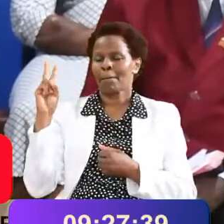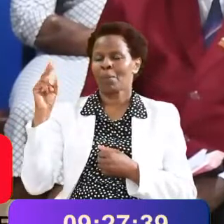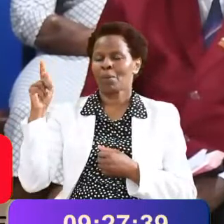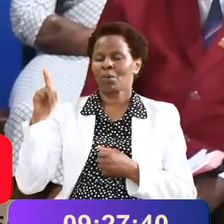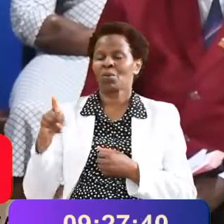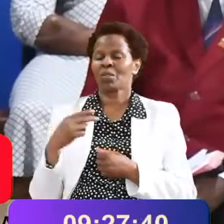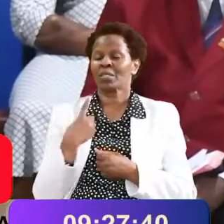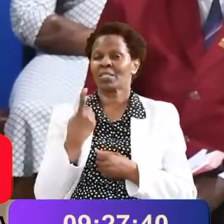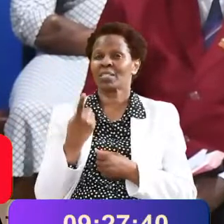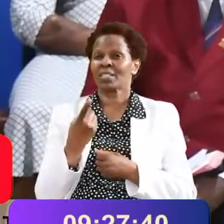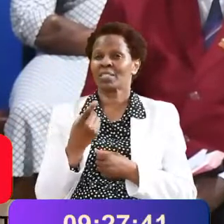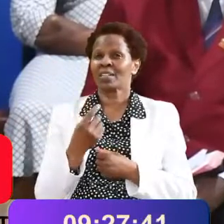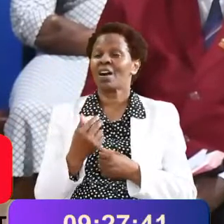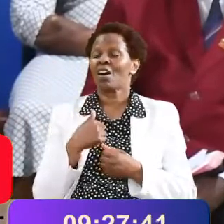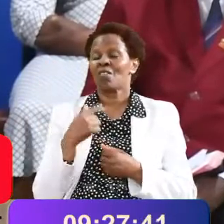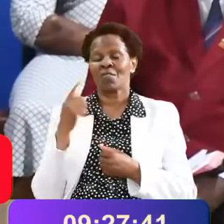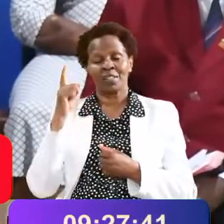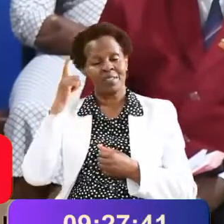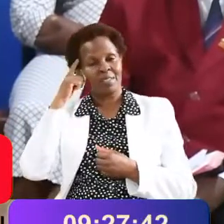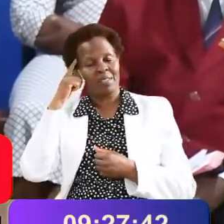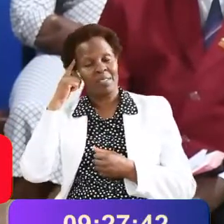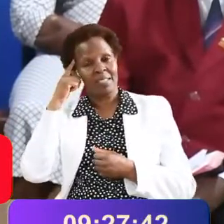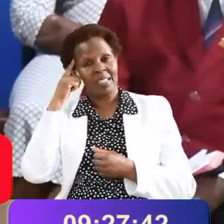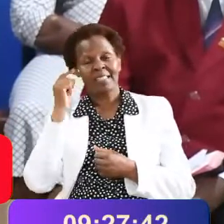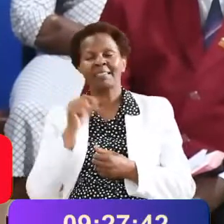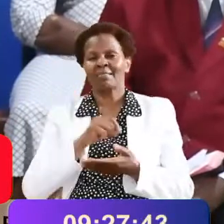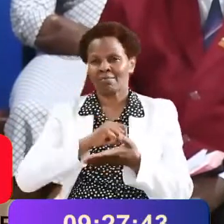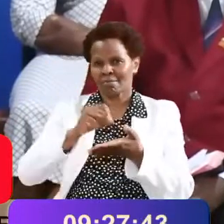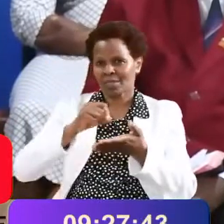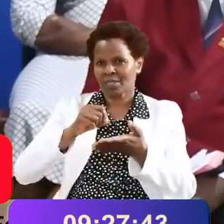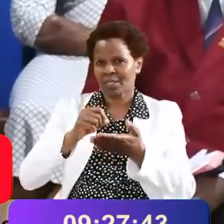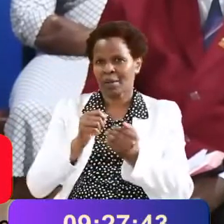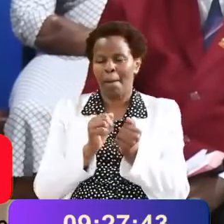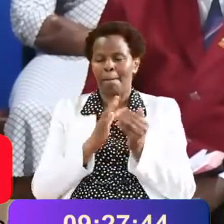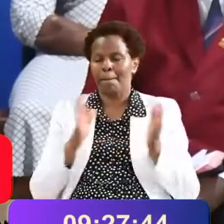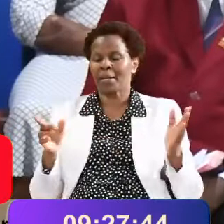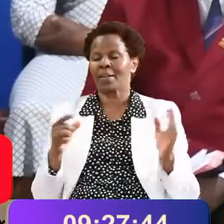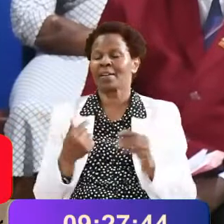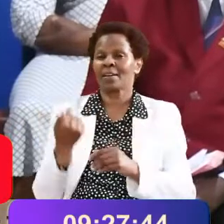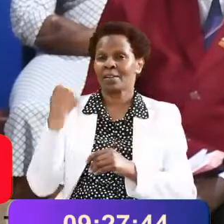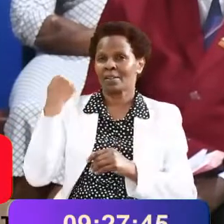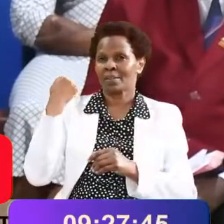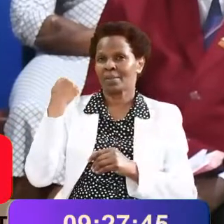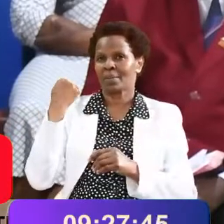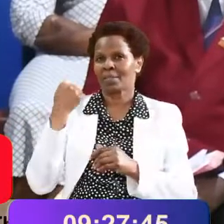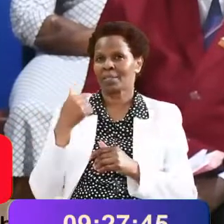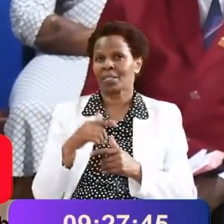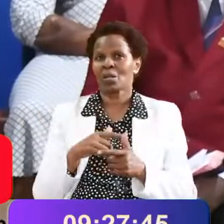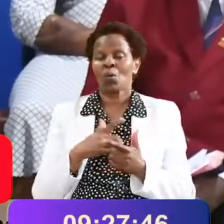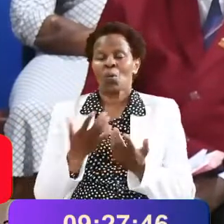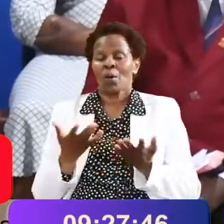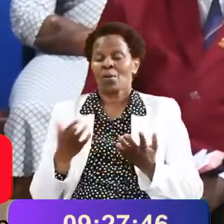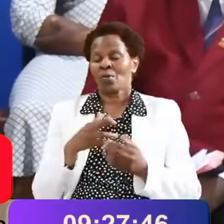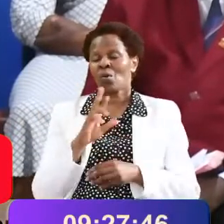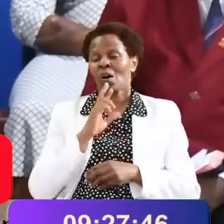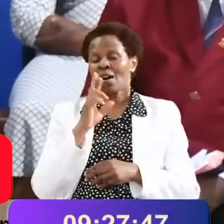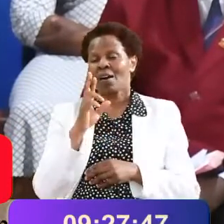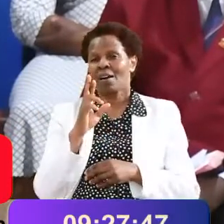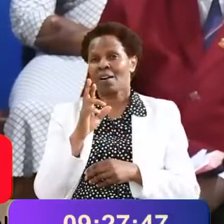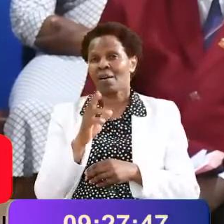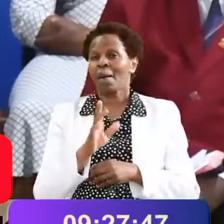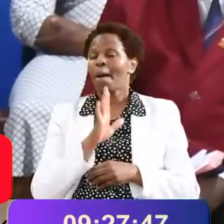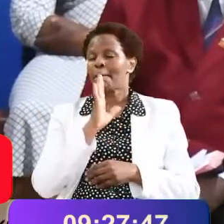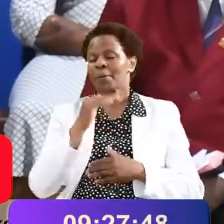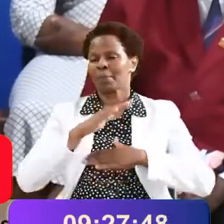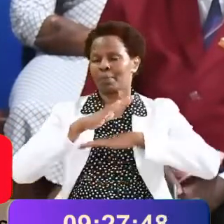it in plain letters, in capital letters. So let us be ambitious as possible, but where we are, let us be content.